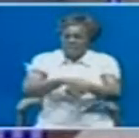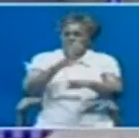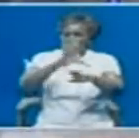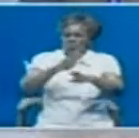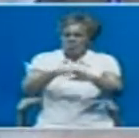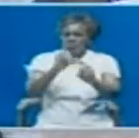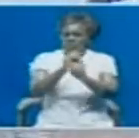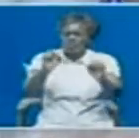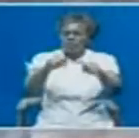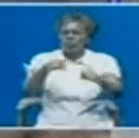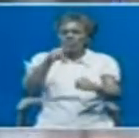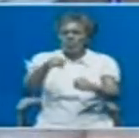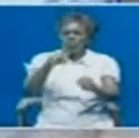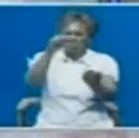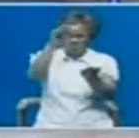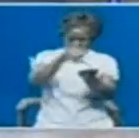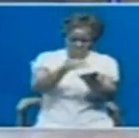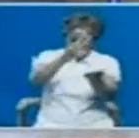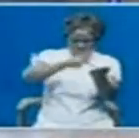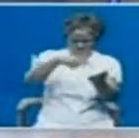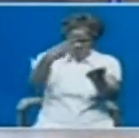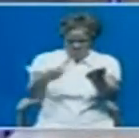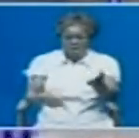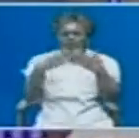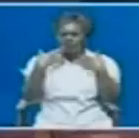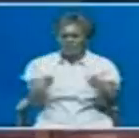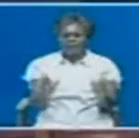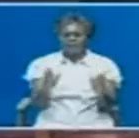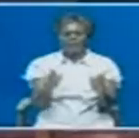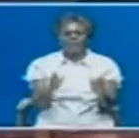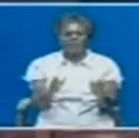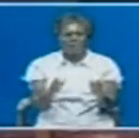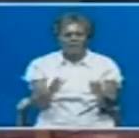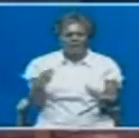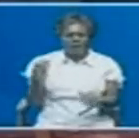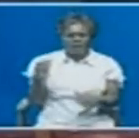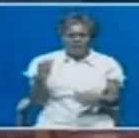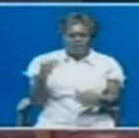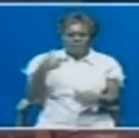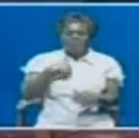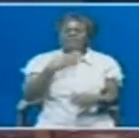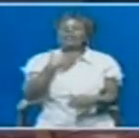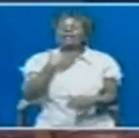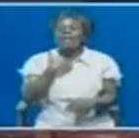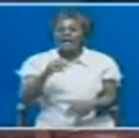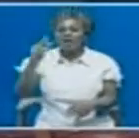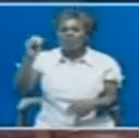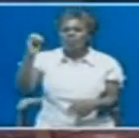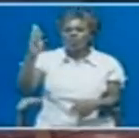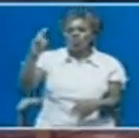it will be just a down spiral all the way. Absolutely. And Robert, what I really like about Maurice, and you